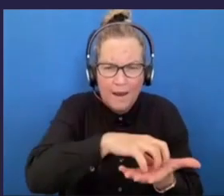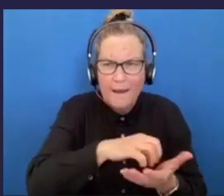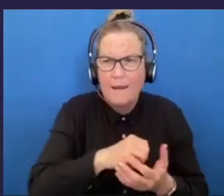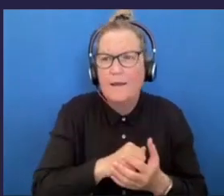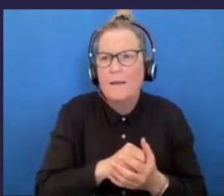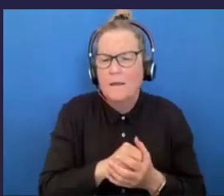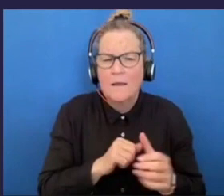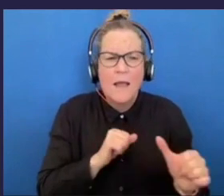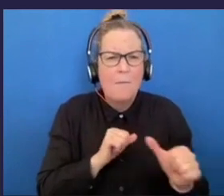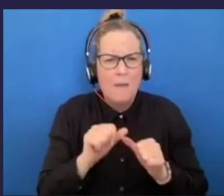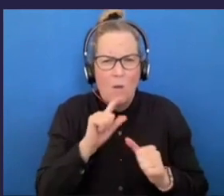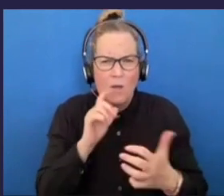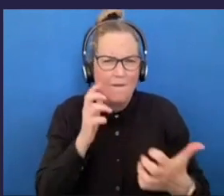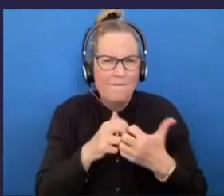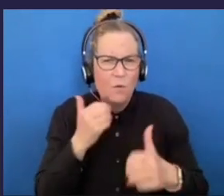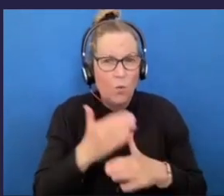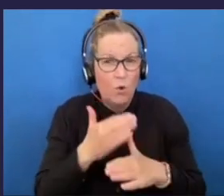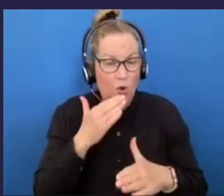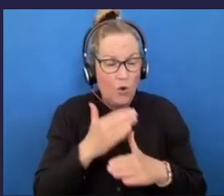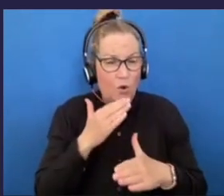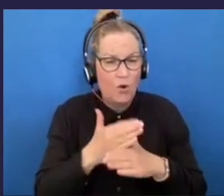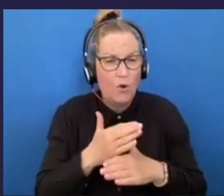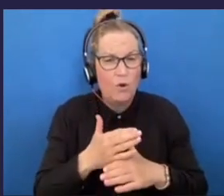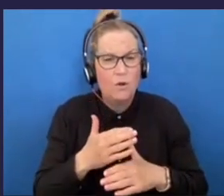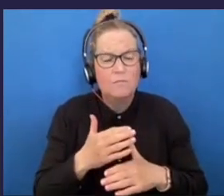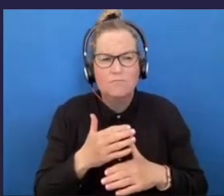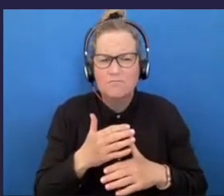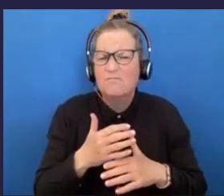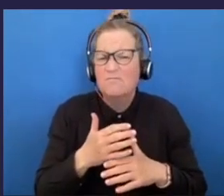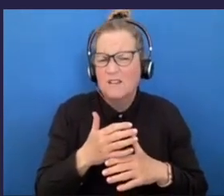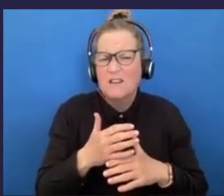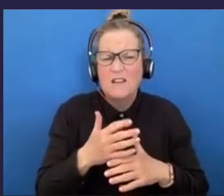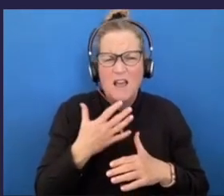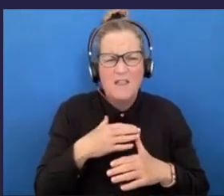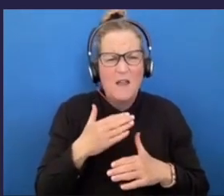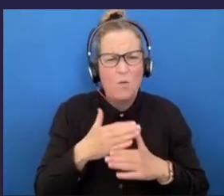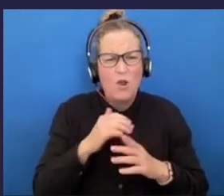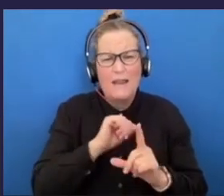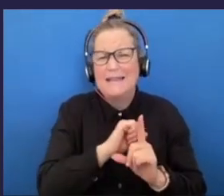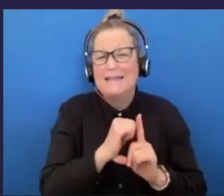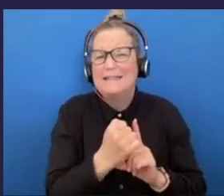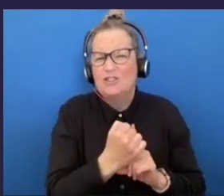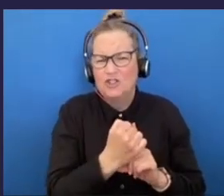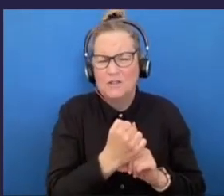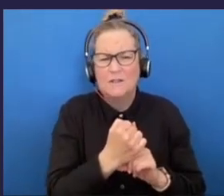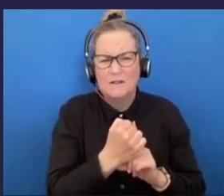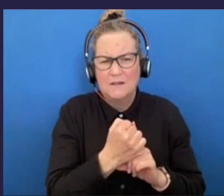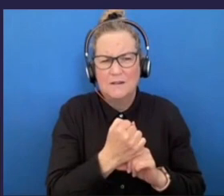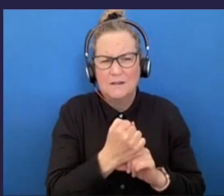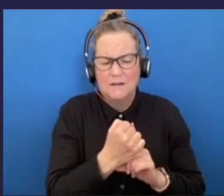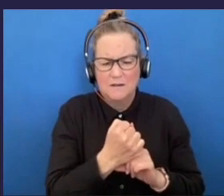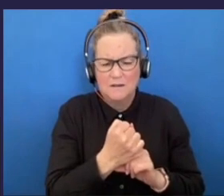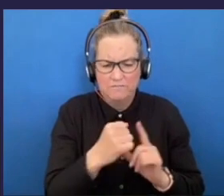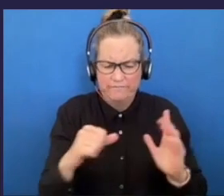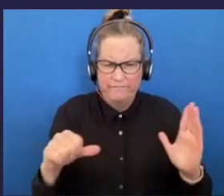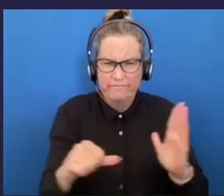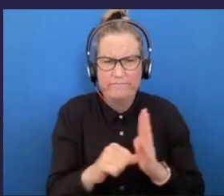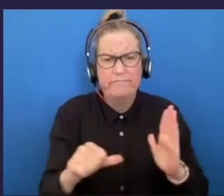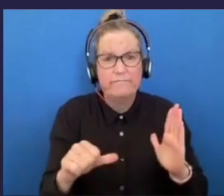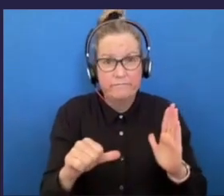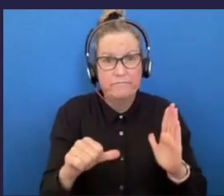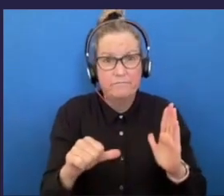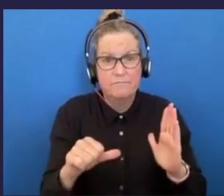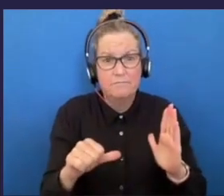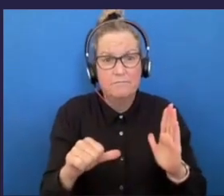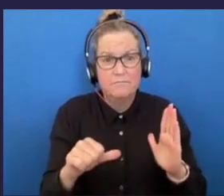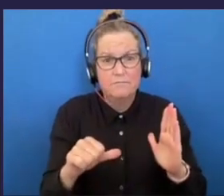are best going to be suited to work. And we want to hold that working condition. A lot of those conditions are non-negotiable. If we do steer off track,